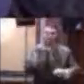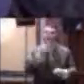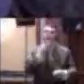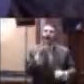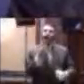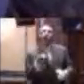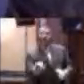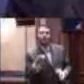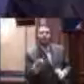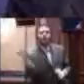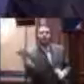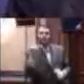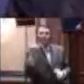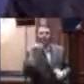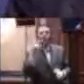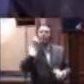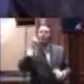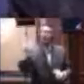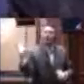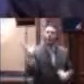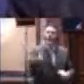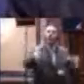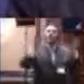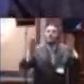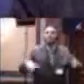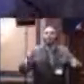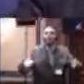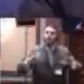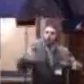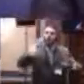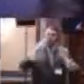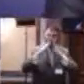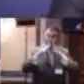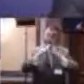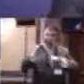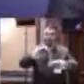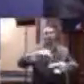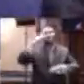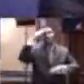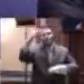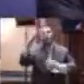hoy aquí en Egipto están protagonizando el cambio. Muchas gracias.